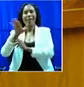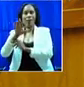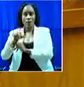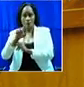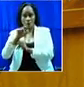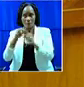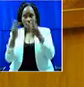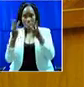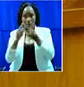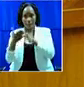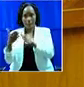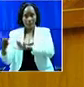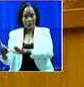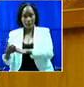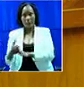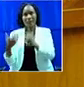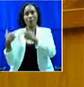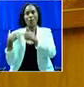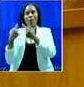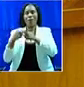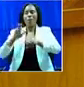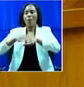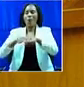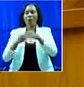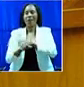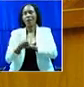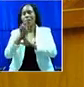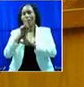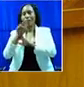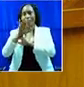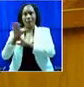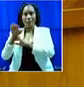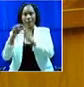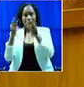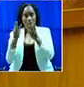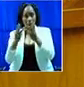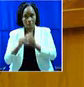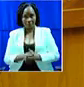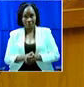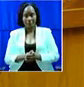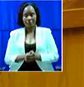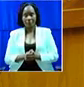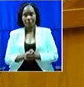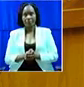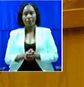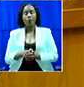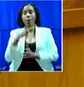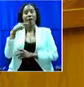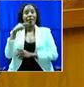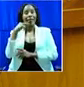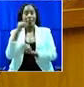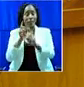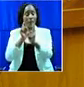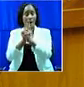the deaths of more than 1 million people. The reality that we must confront is that